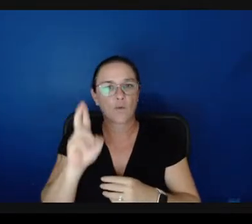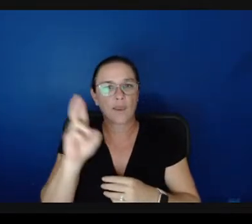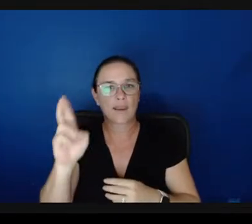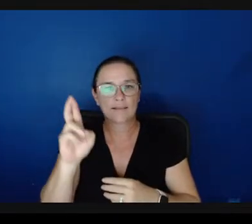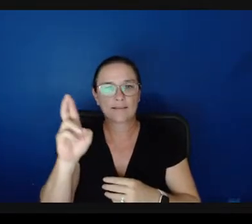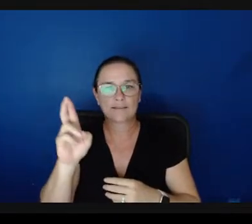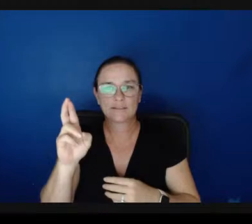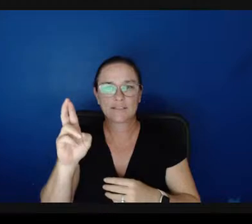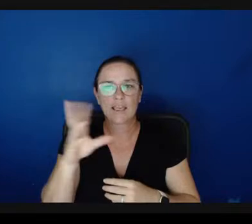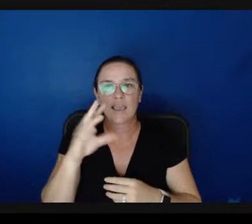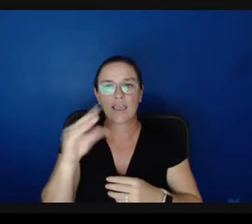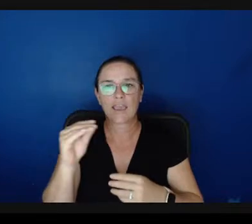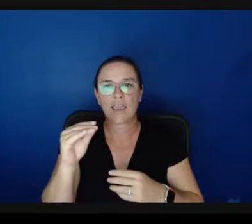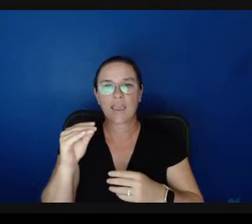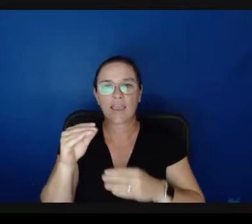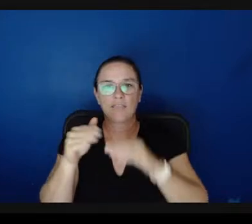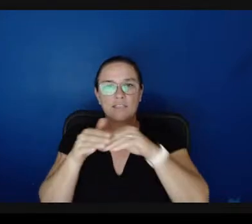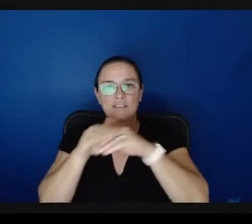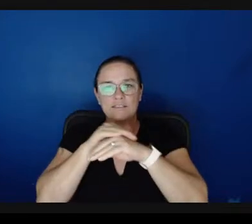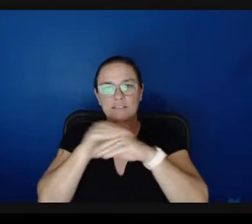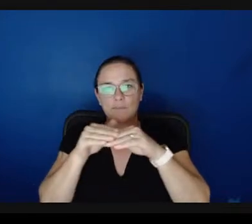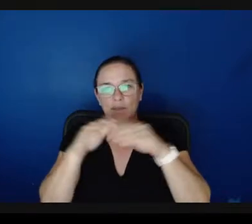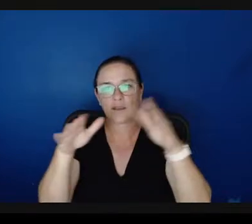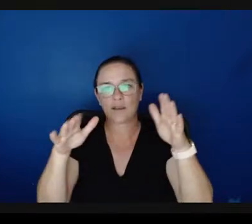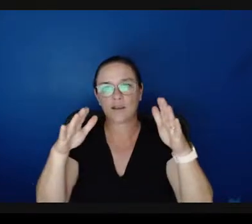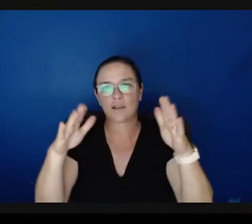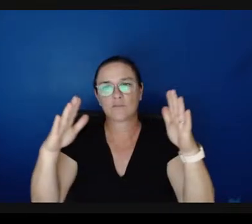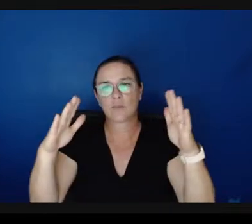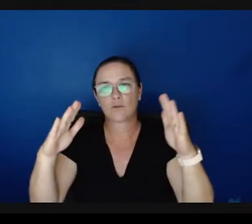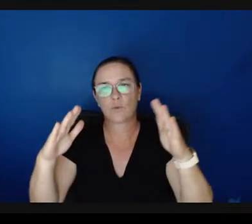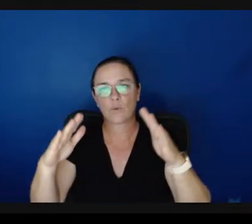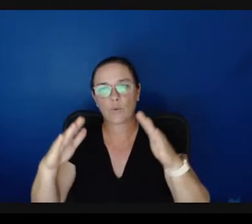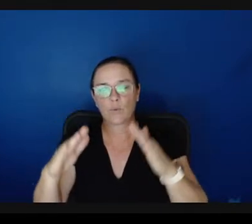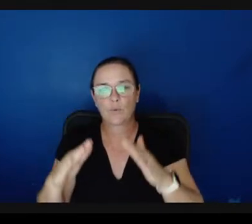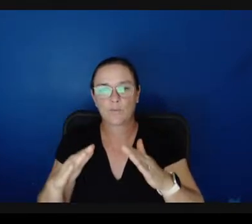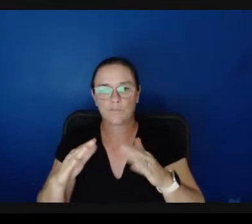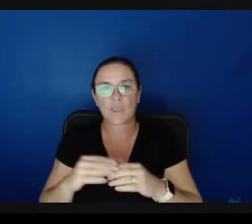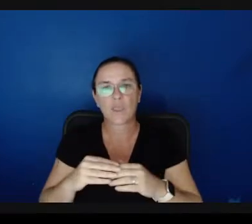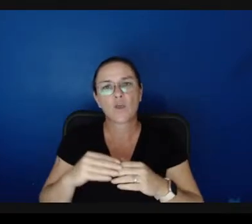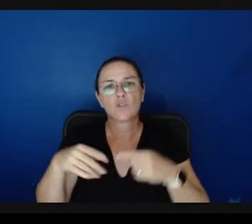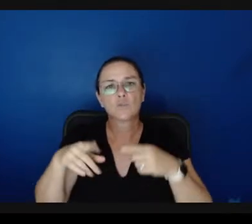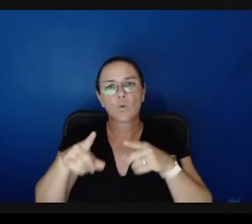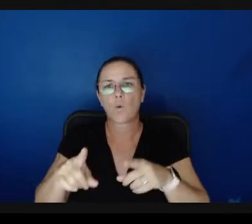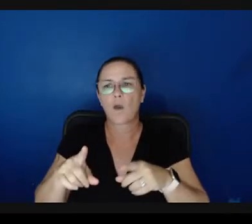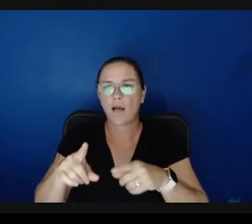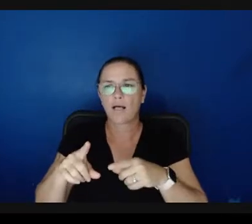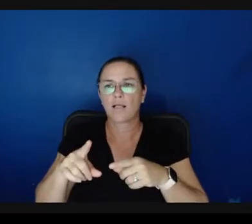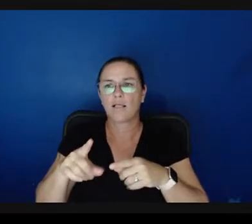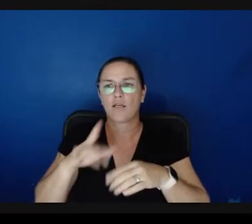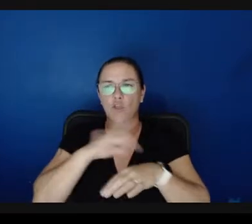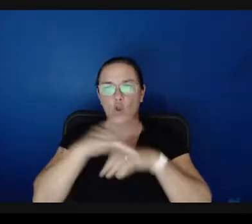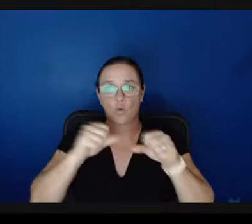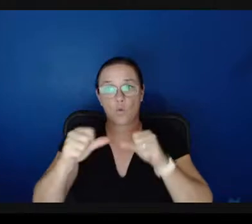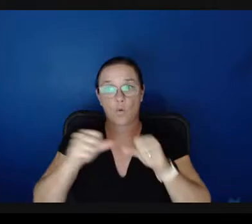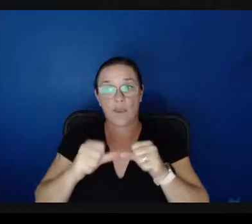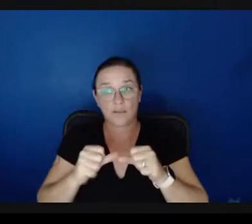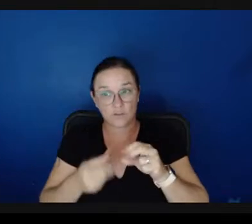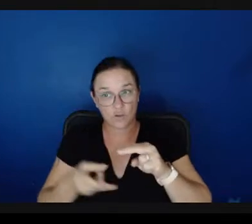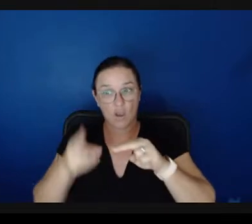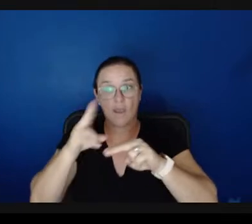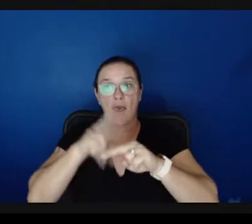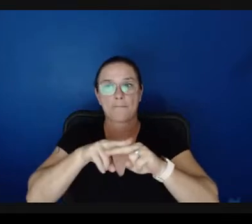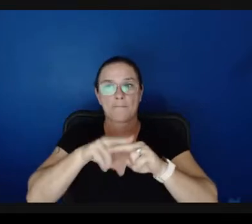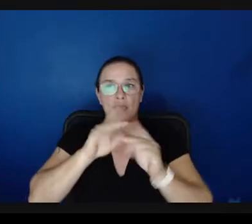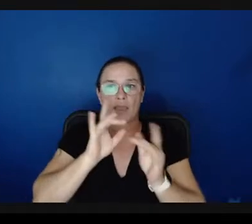steadily decreasing that time. And the USGS has reported that while the earthquakes have ramped up, has been coincident with